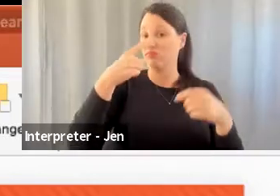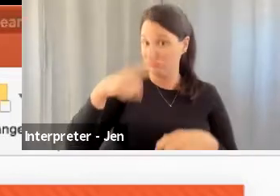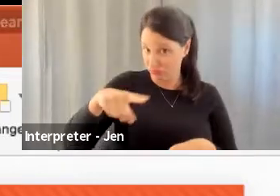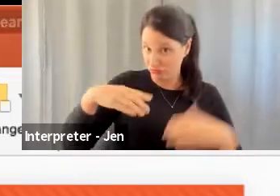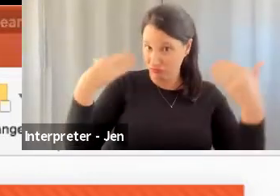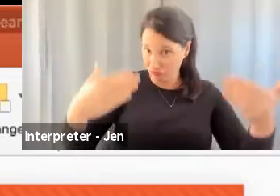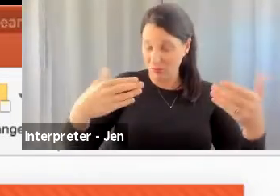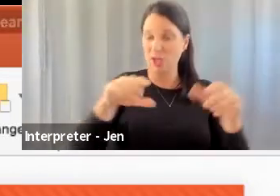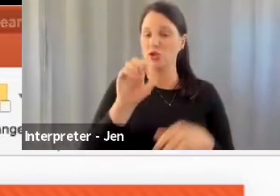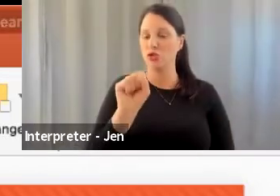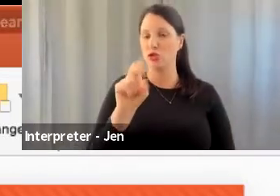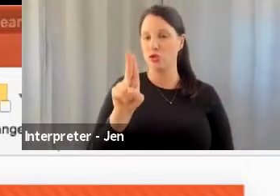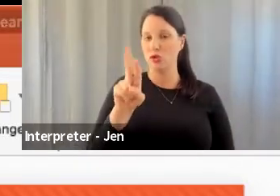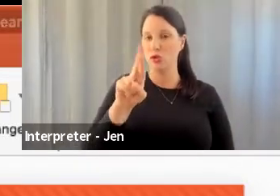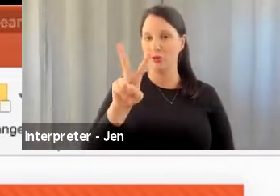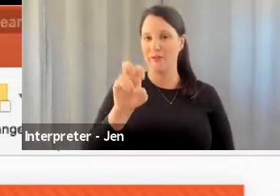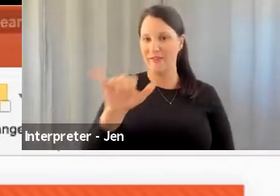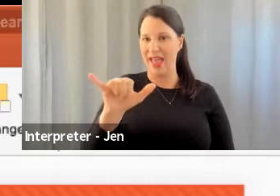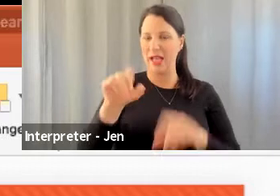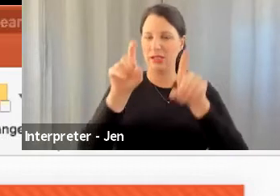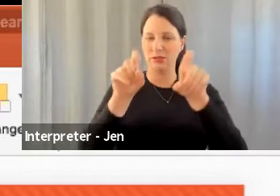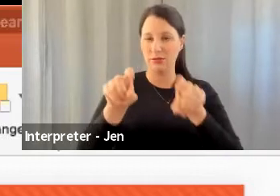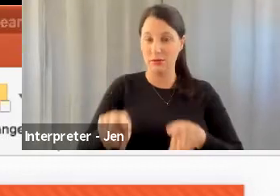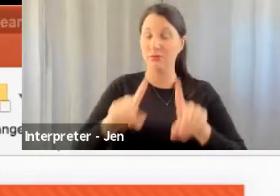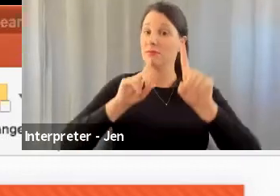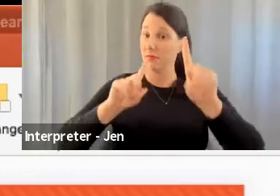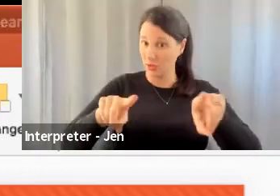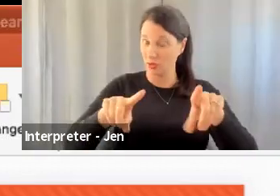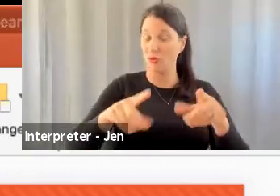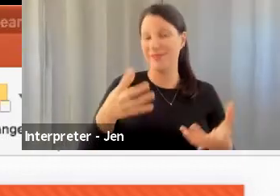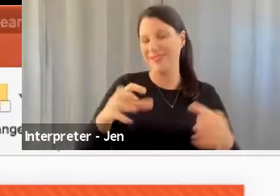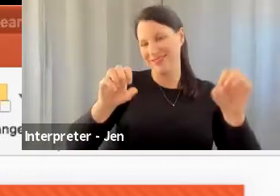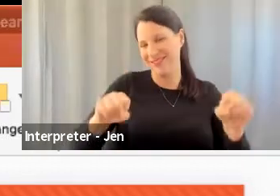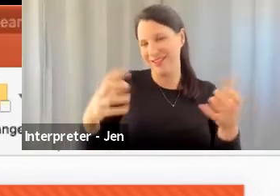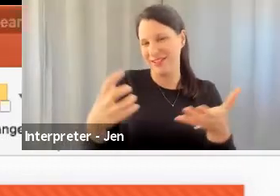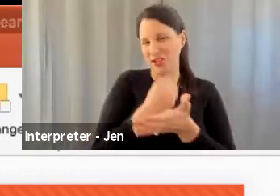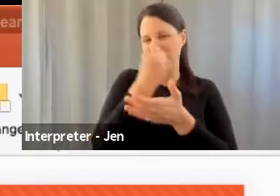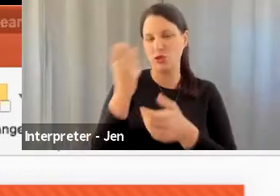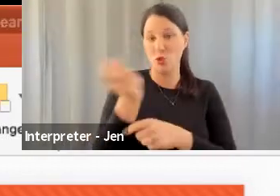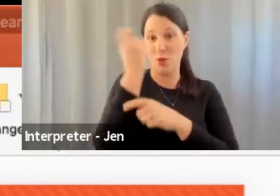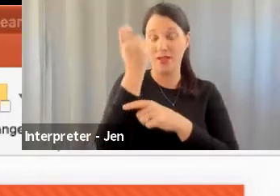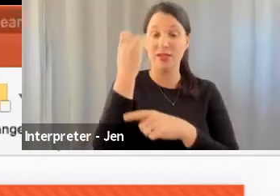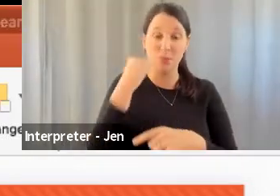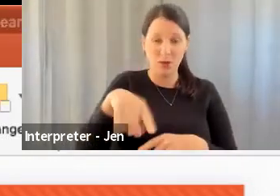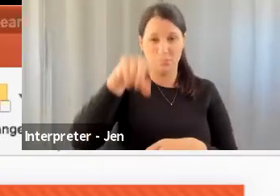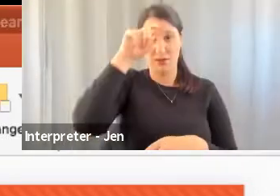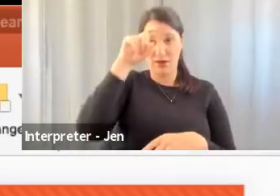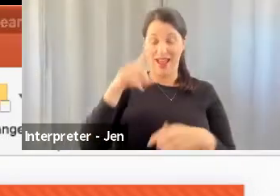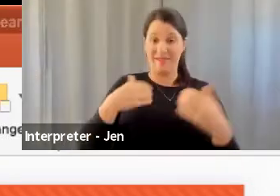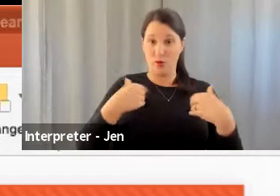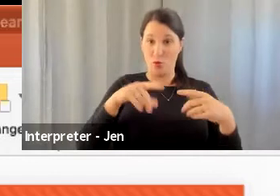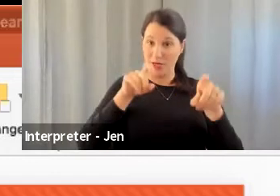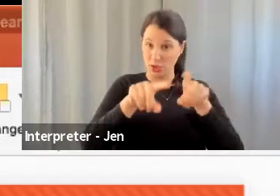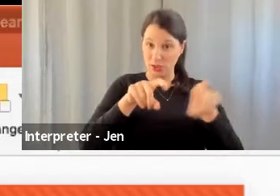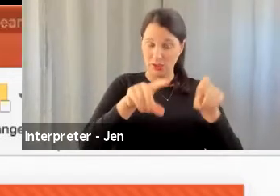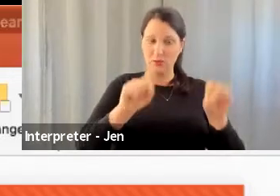guys have any if you need more information or have any questions, there is a phone number there below for you at the bottom. And